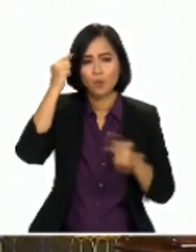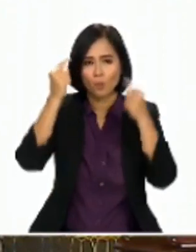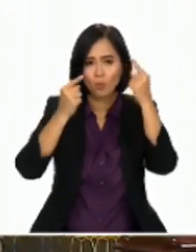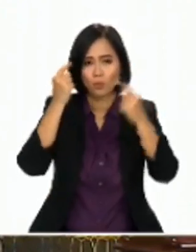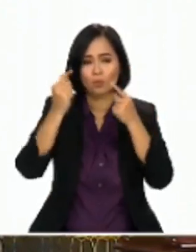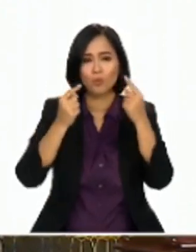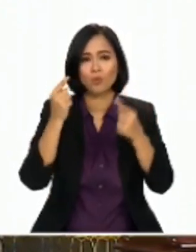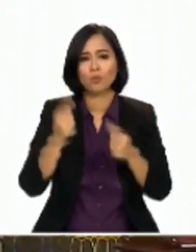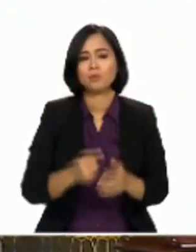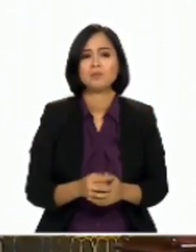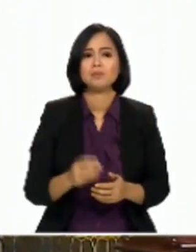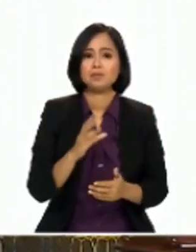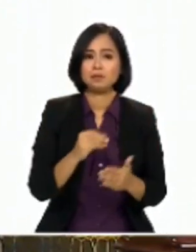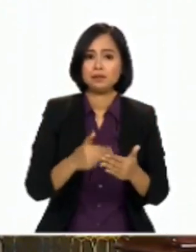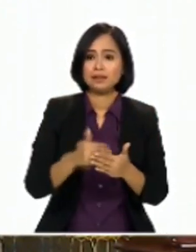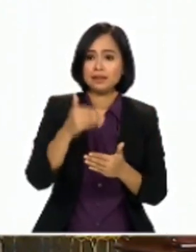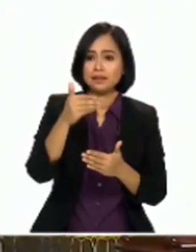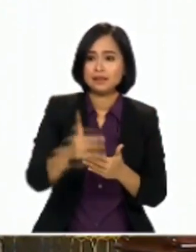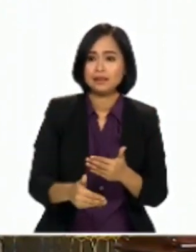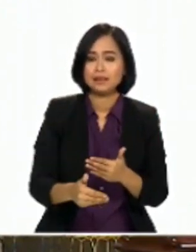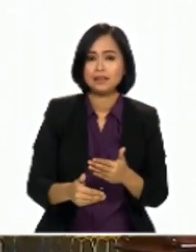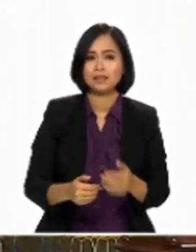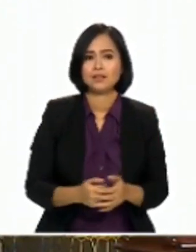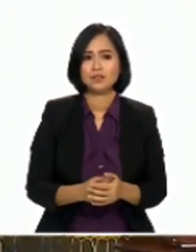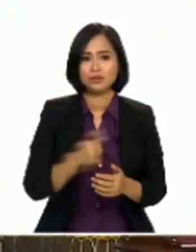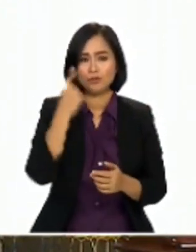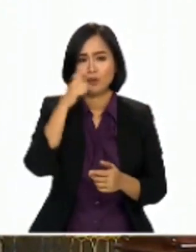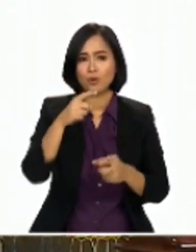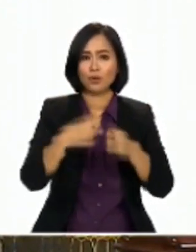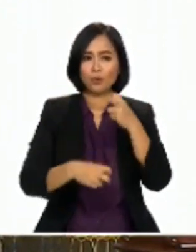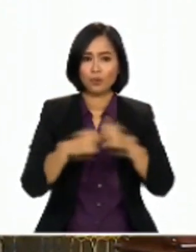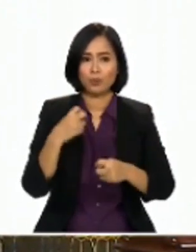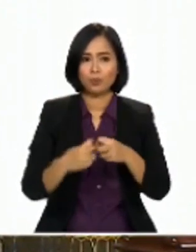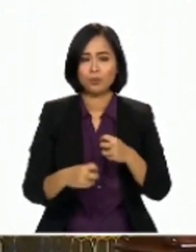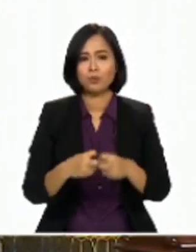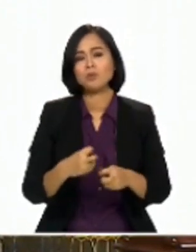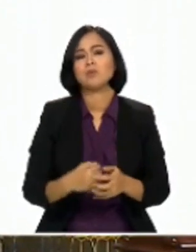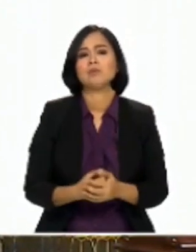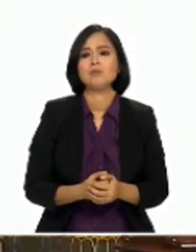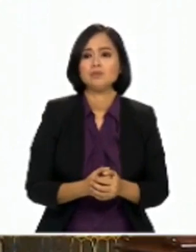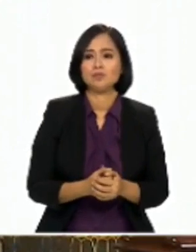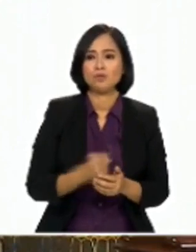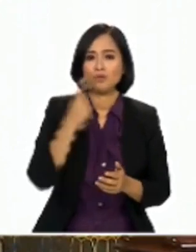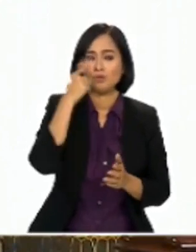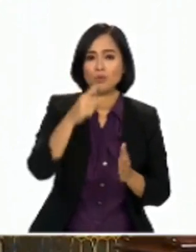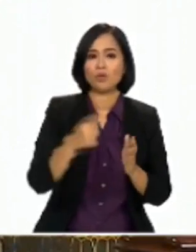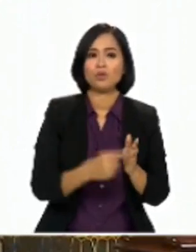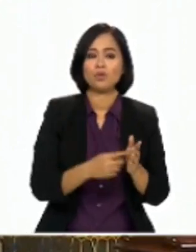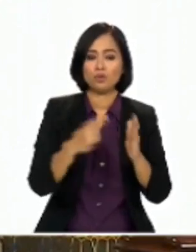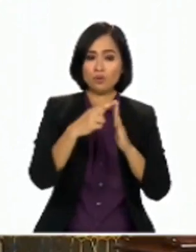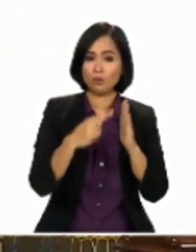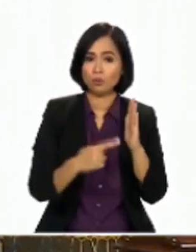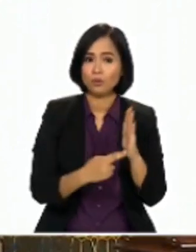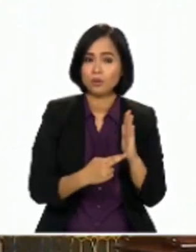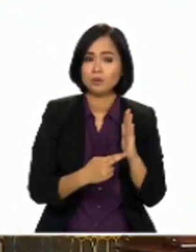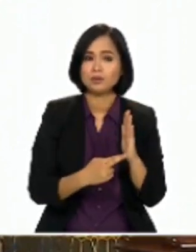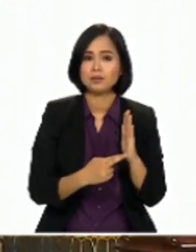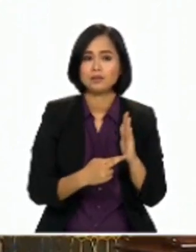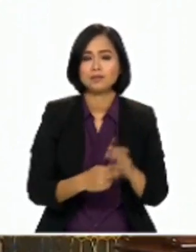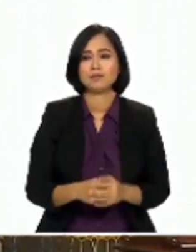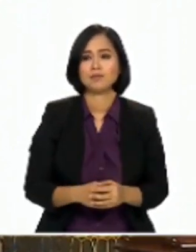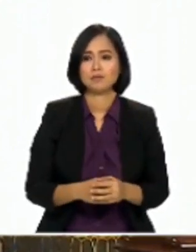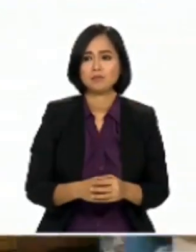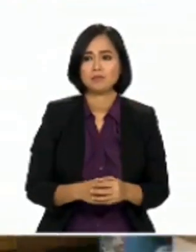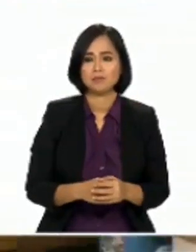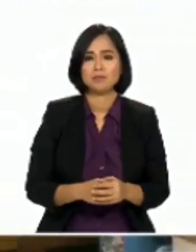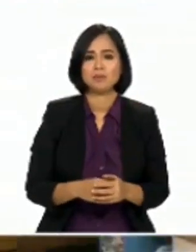And we may take next steps in the smoldering controversy over the lines of arbiter ruling. The West Philippine Sea